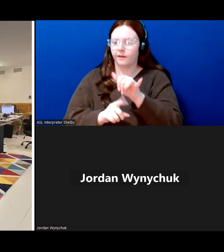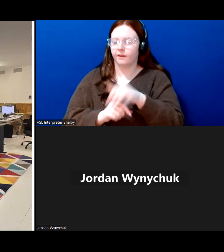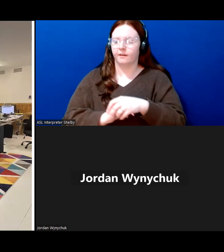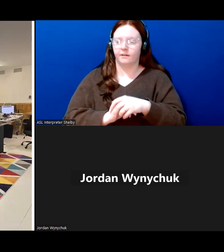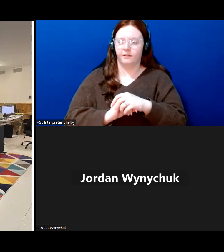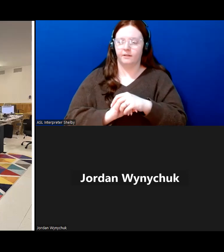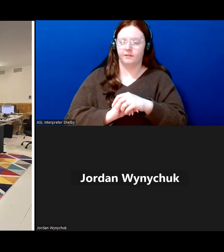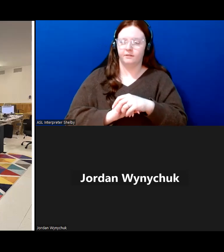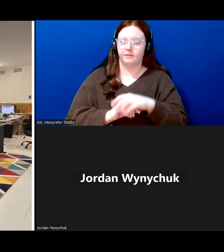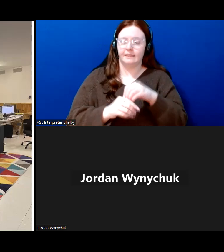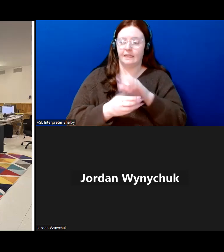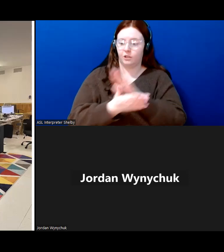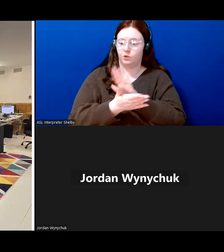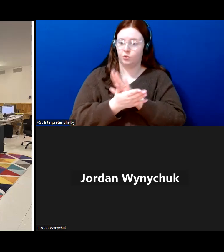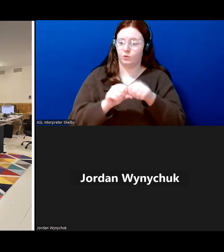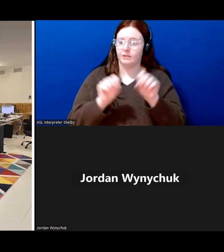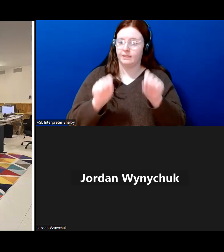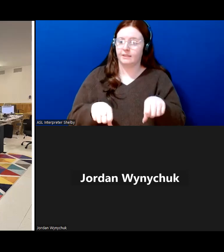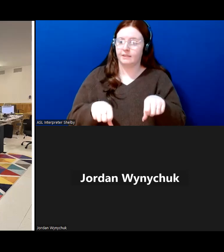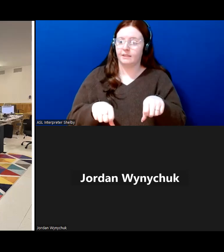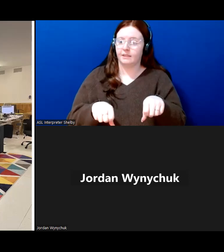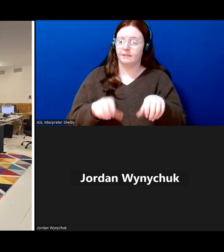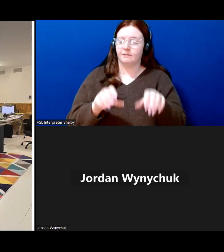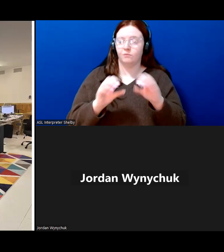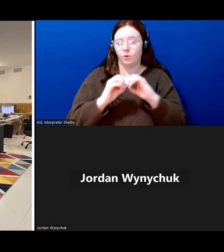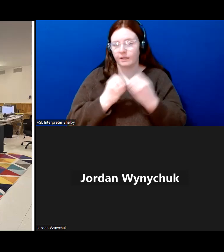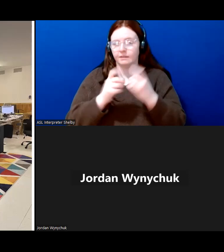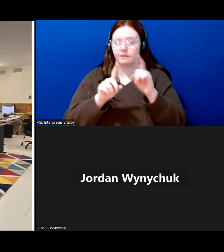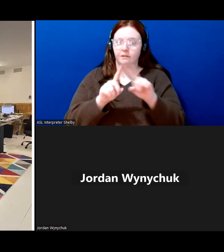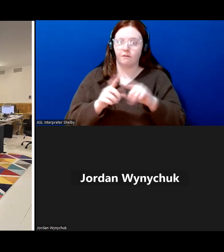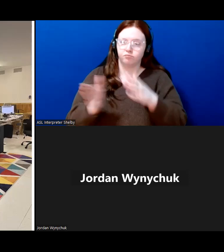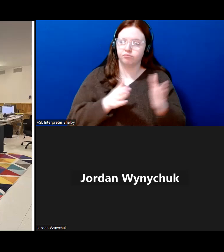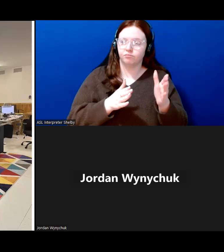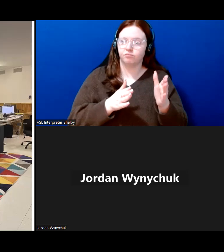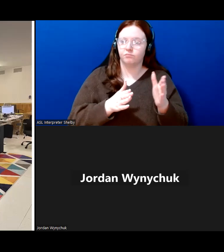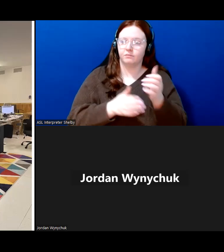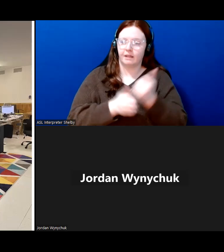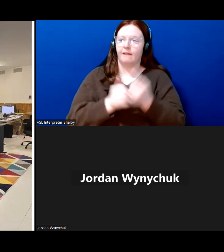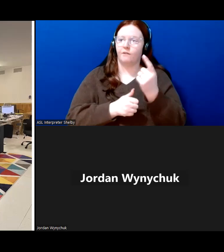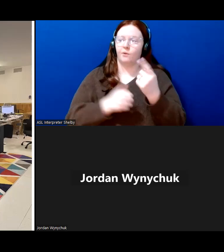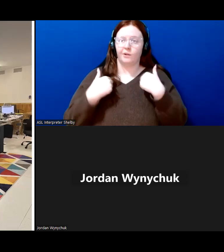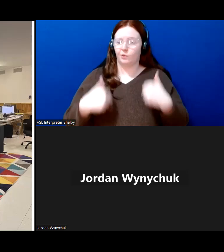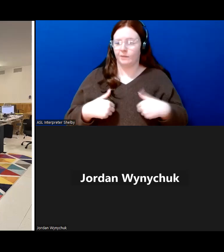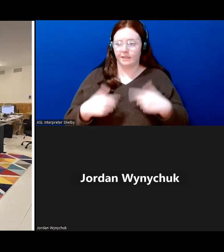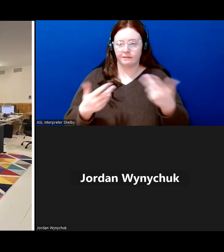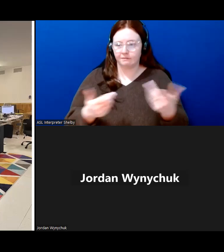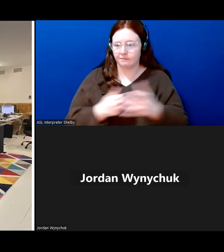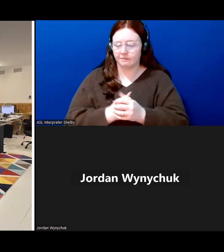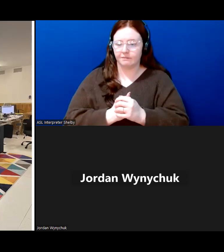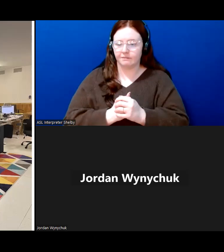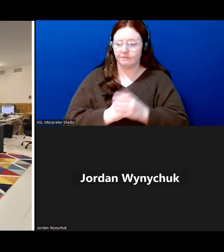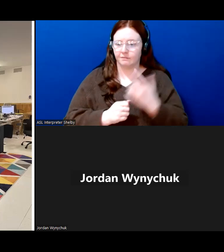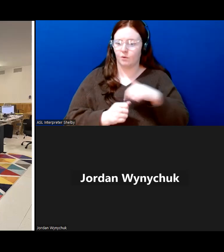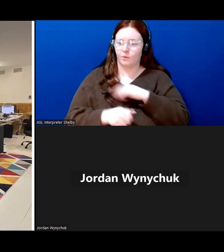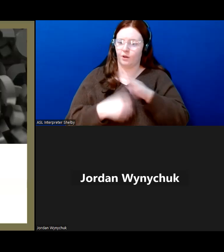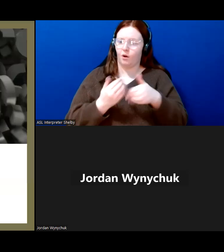in the school system, even, in organizations. When I do presentations like this, everyone is human and we all deserve